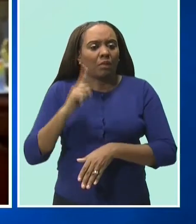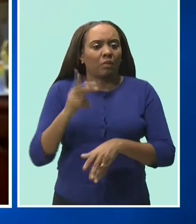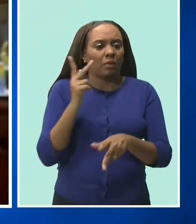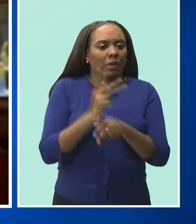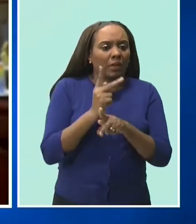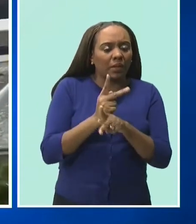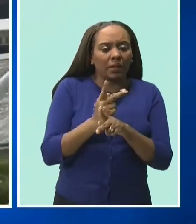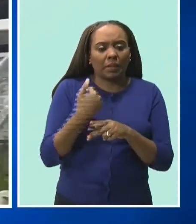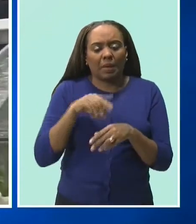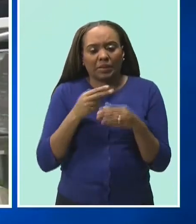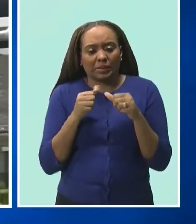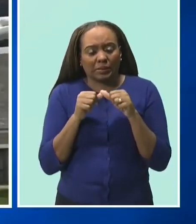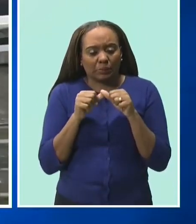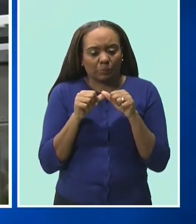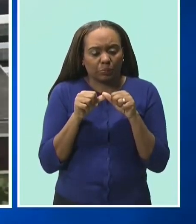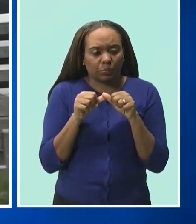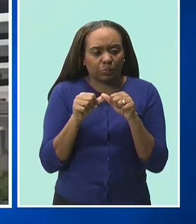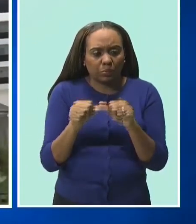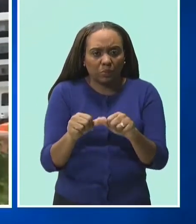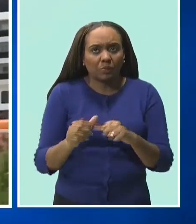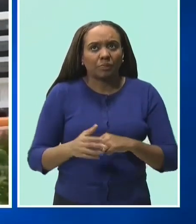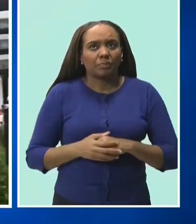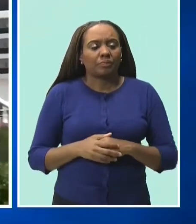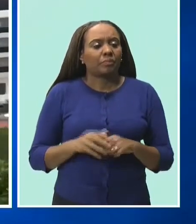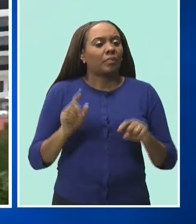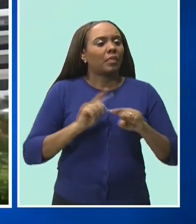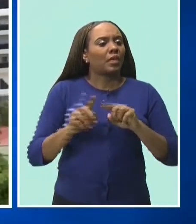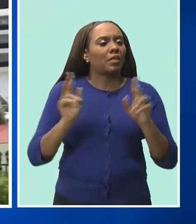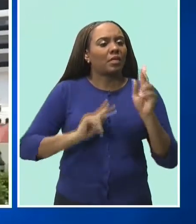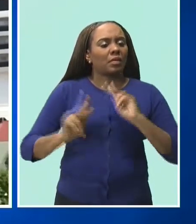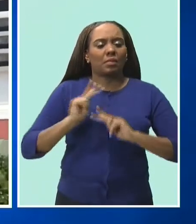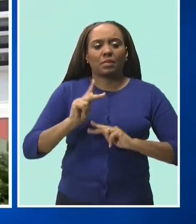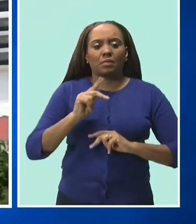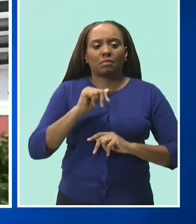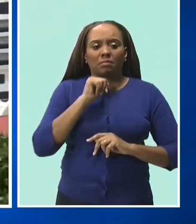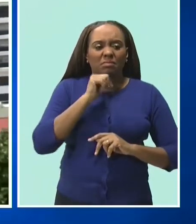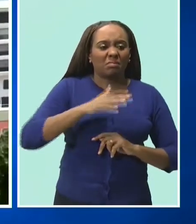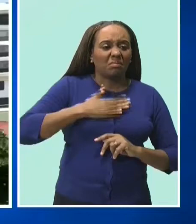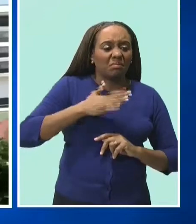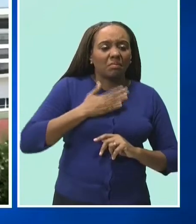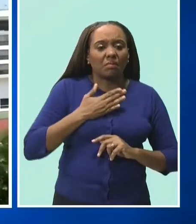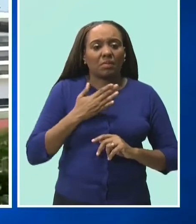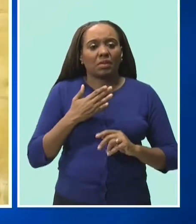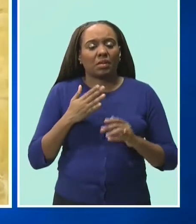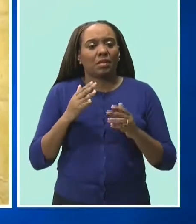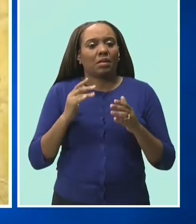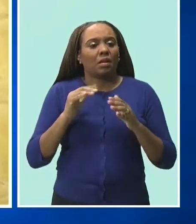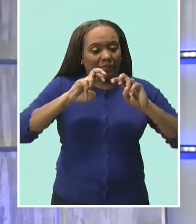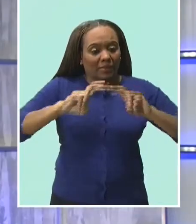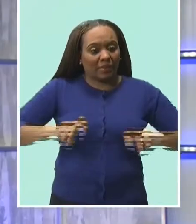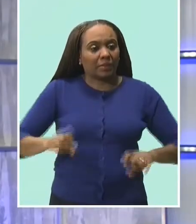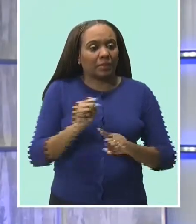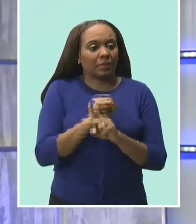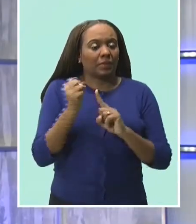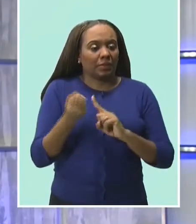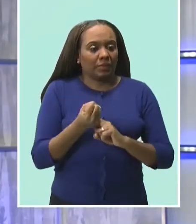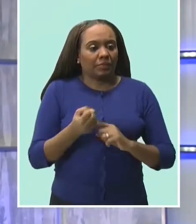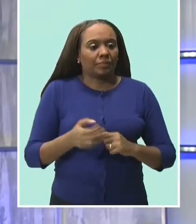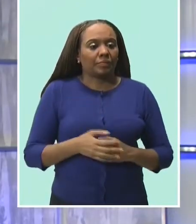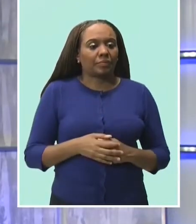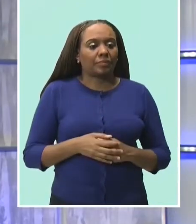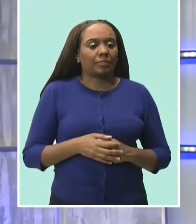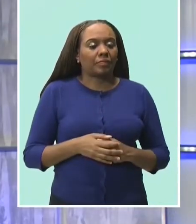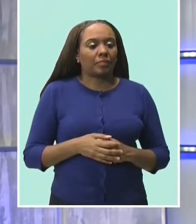us afloat. There were also mixed reactions from persons who were not pleased with arrivals in the parish. With